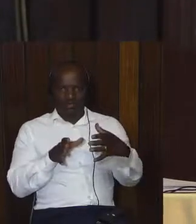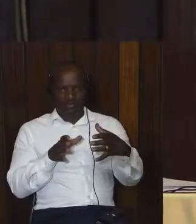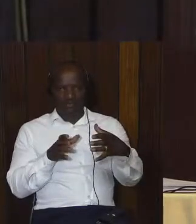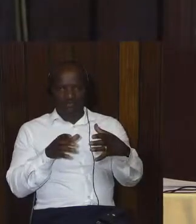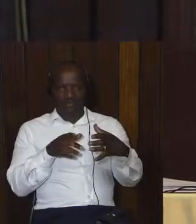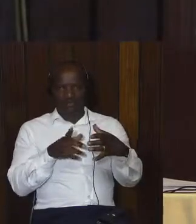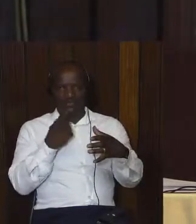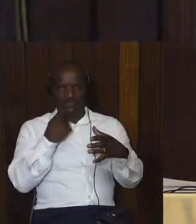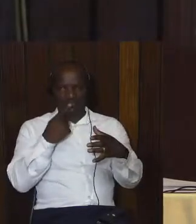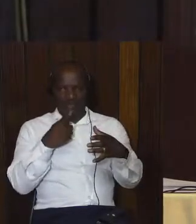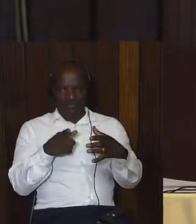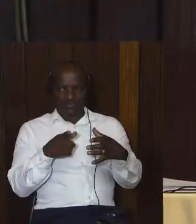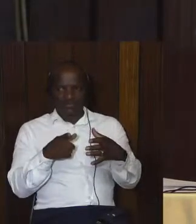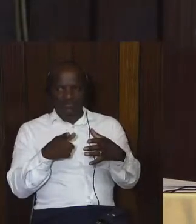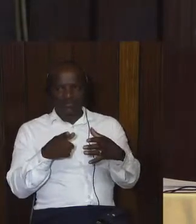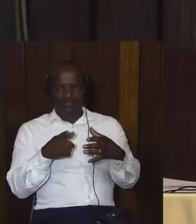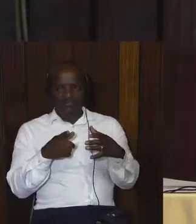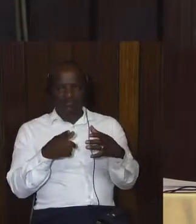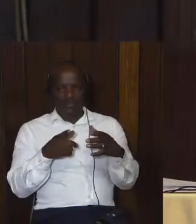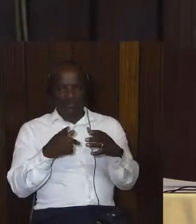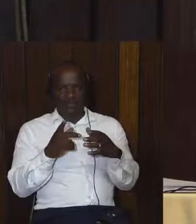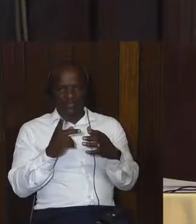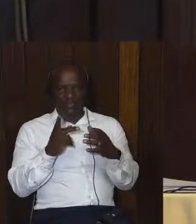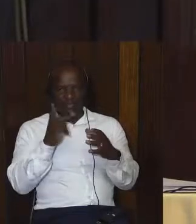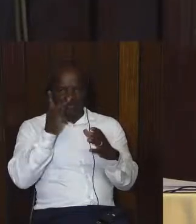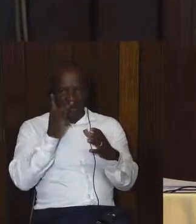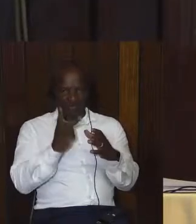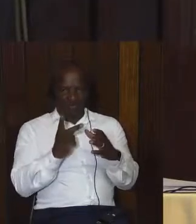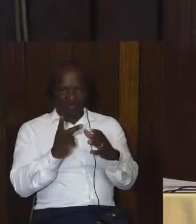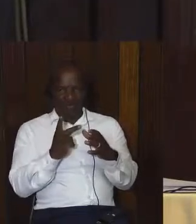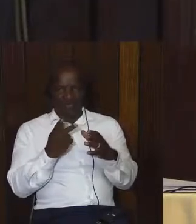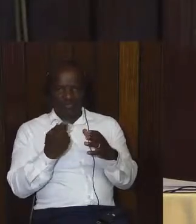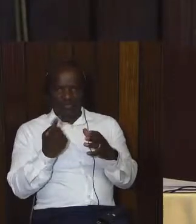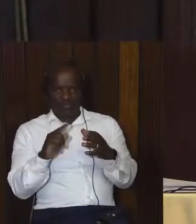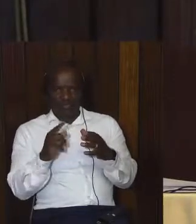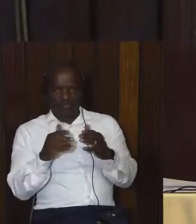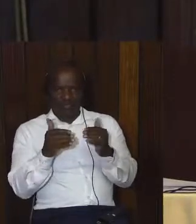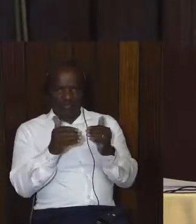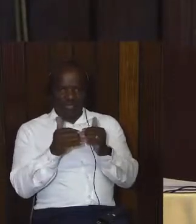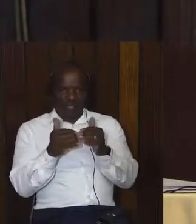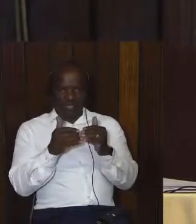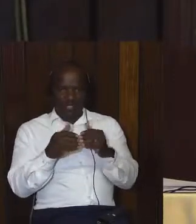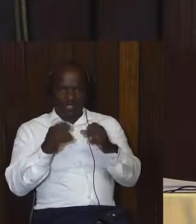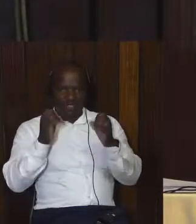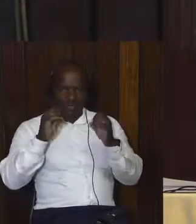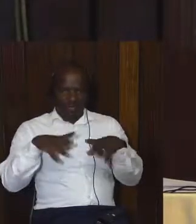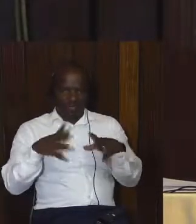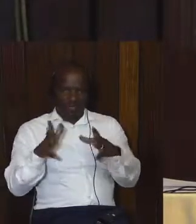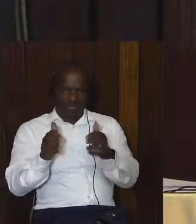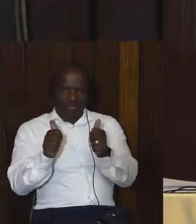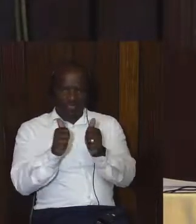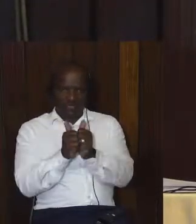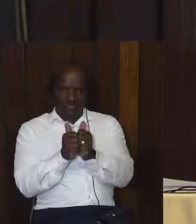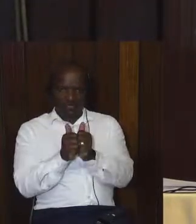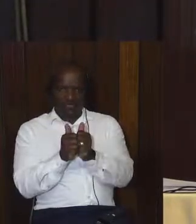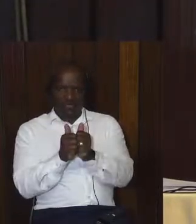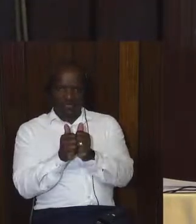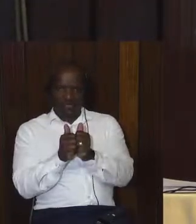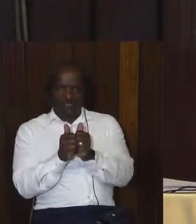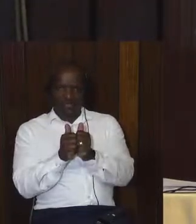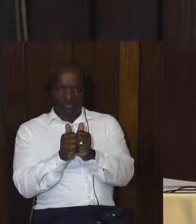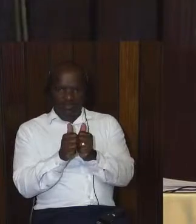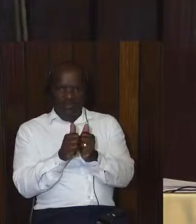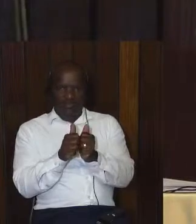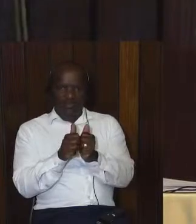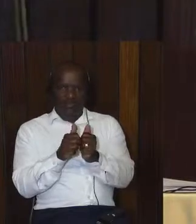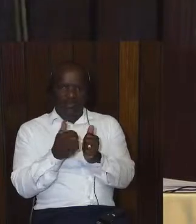wherein they were supposed to look into the issue of carrying the laws together. Can we be brief as